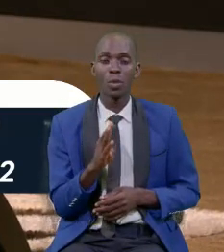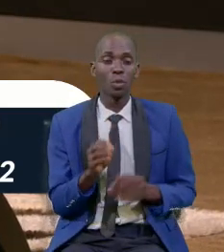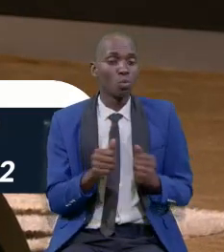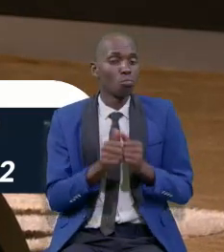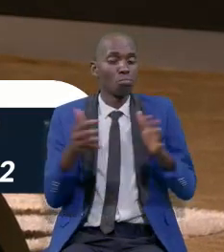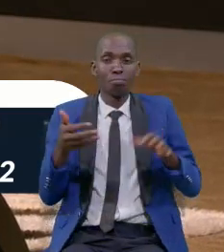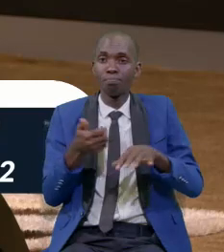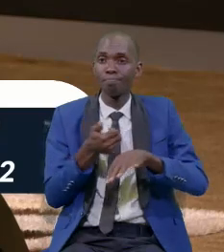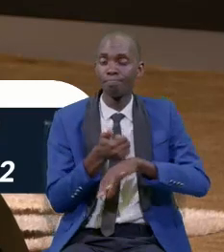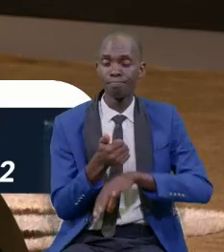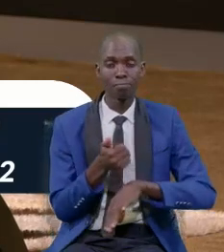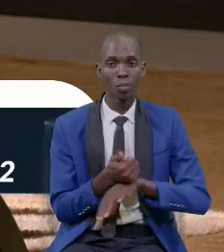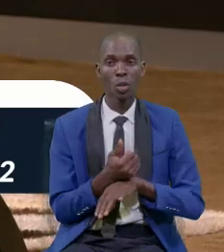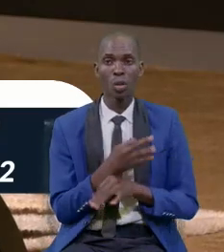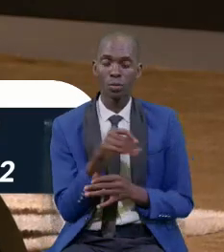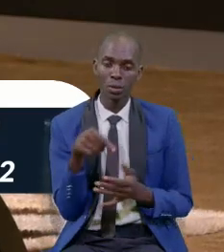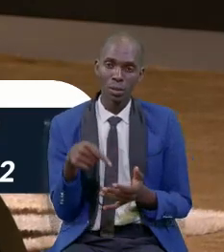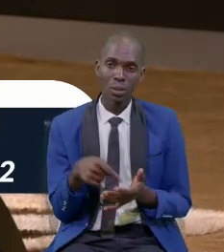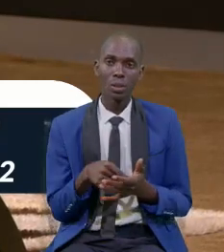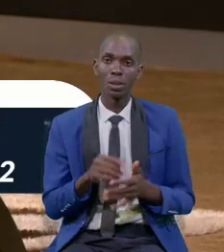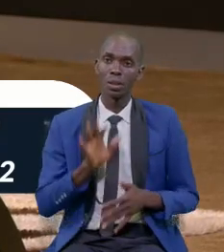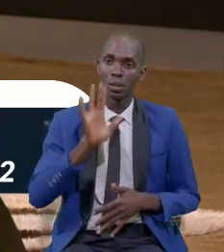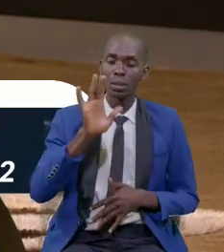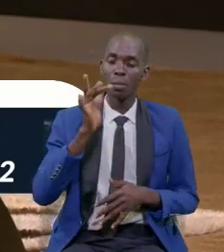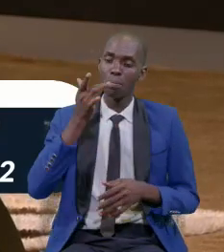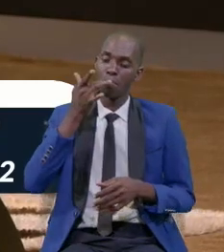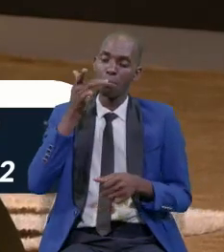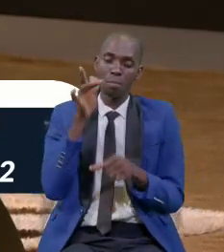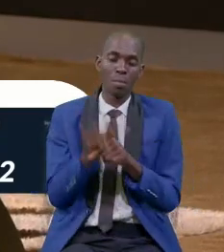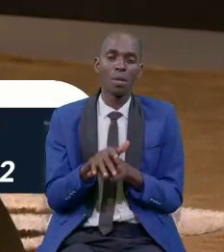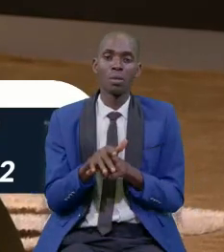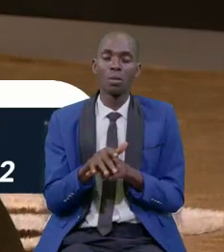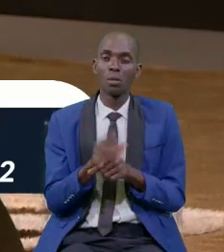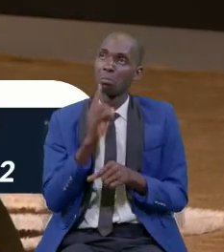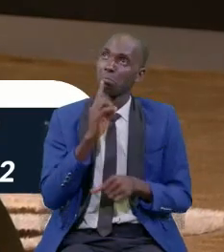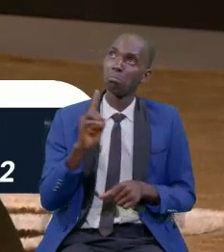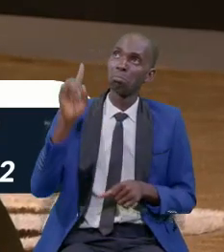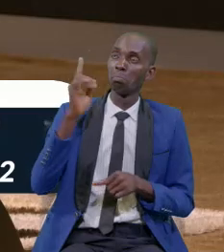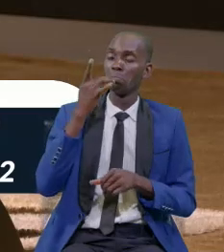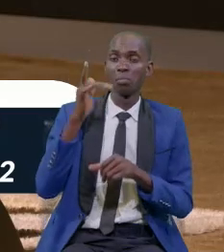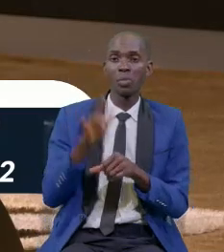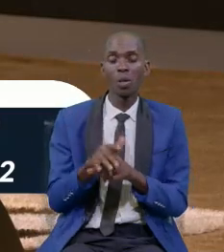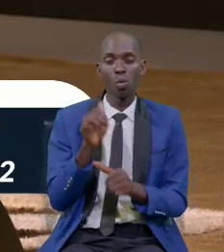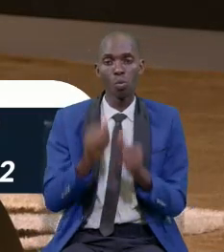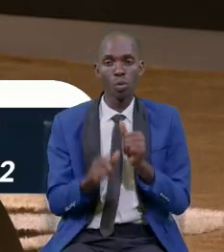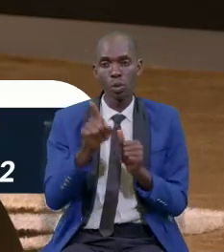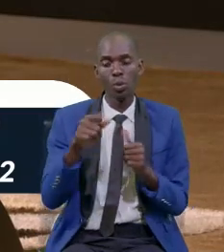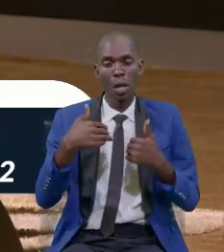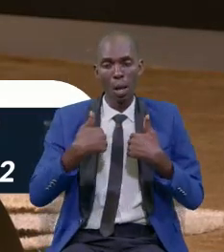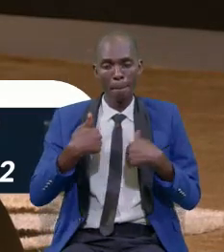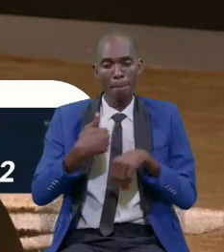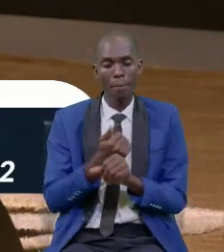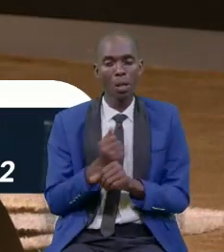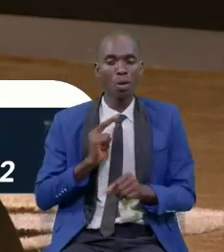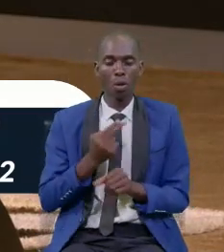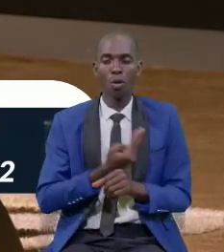blameless of this thine oath, which thou hast made us to